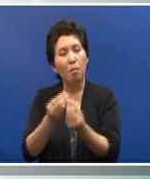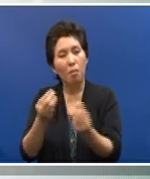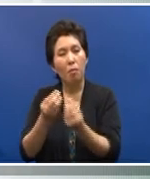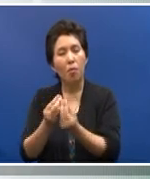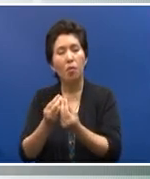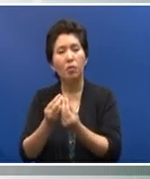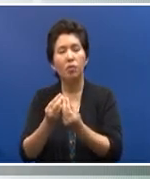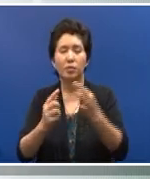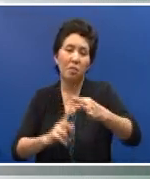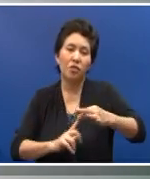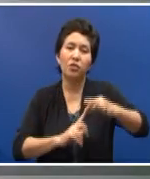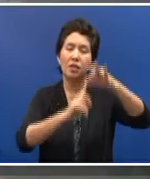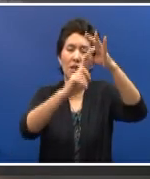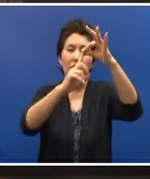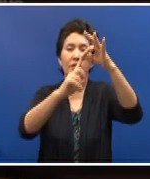role specialization.